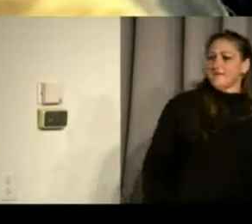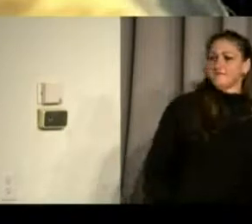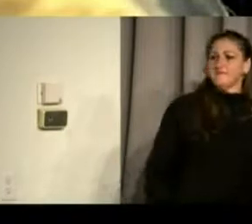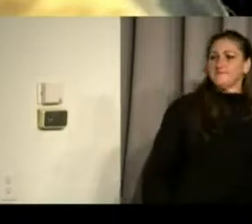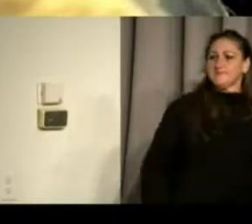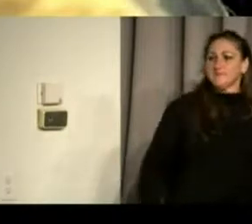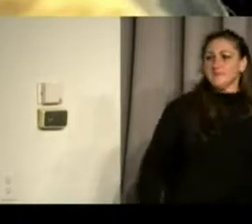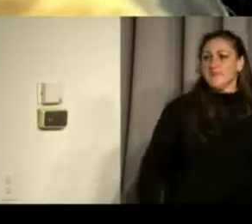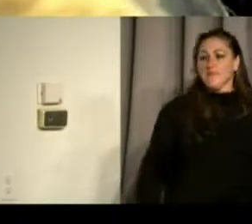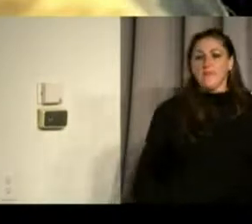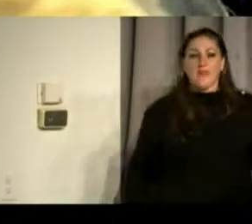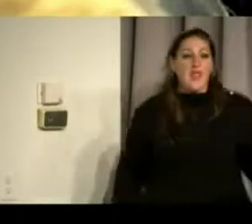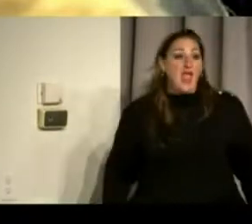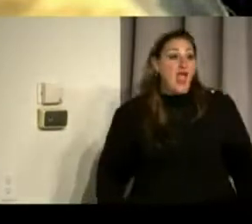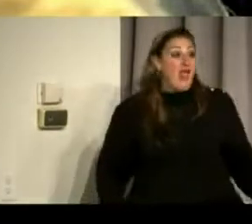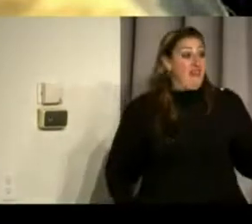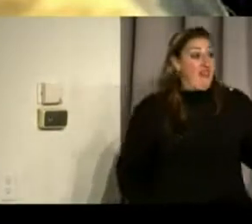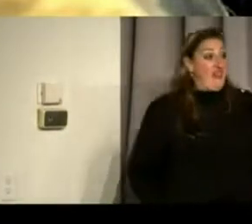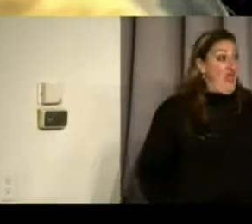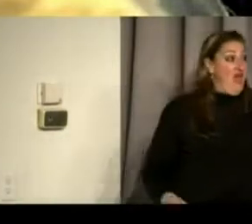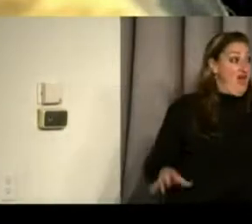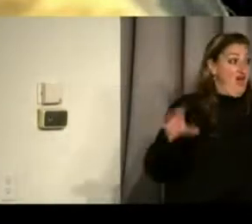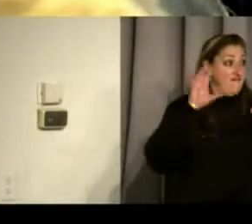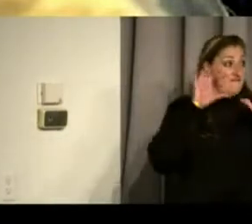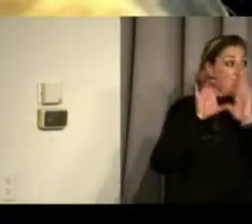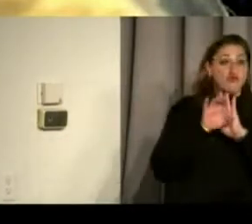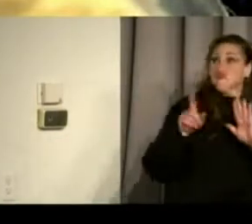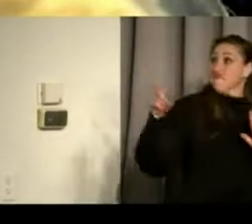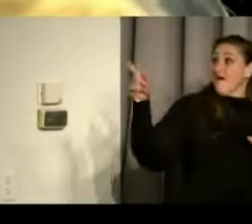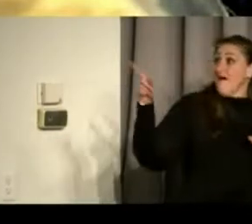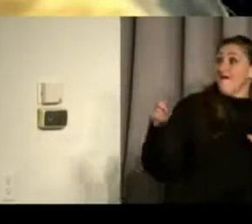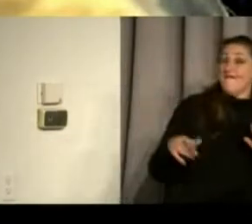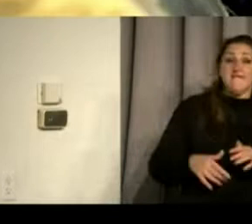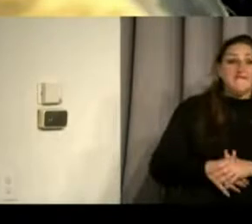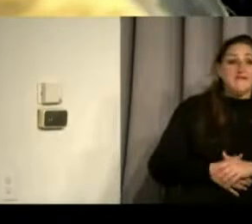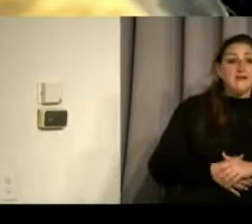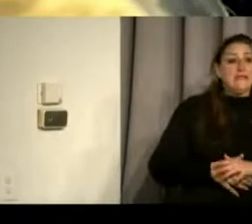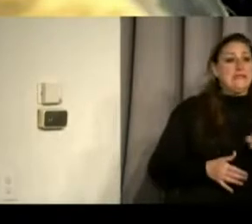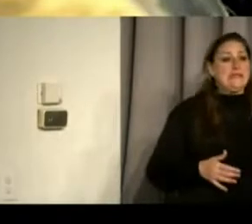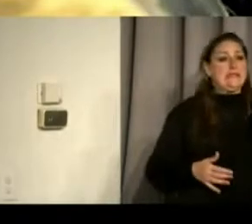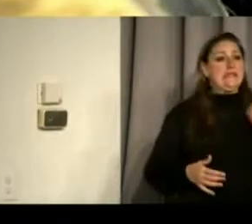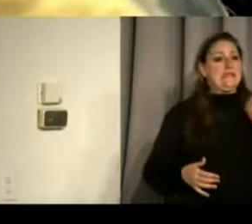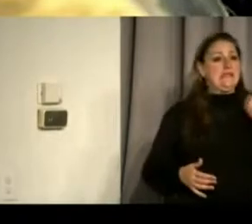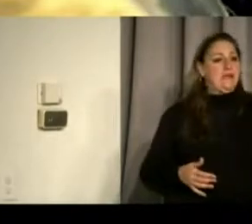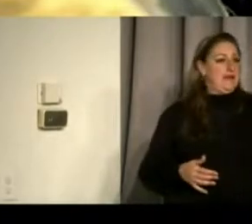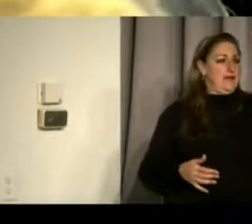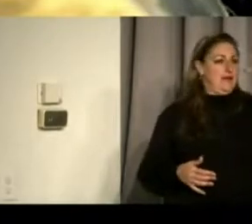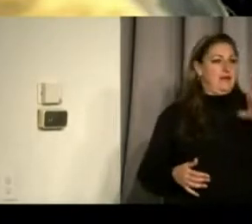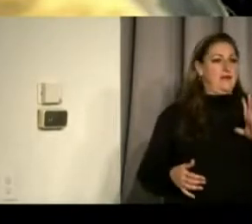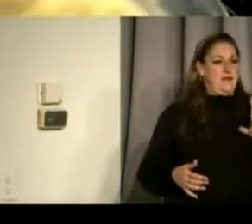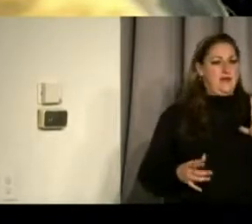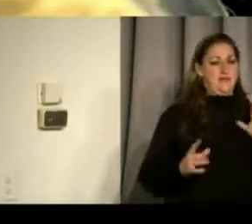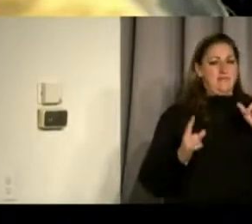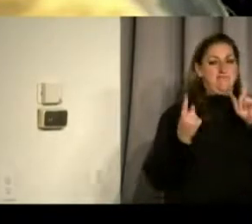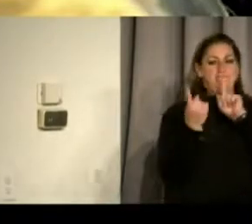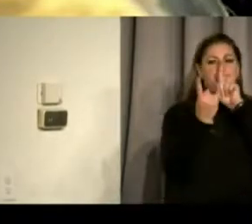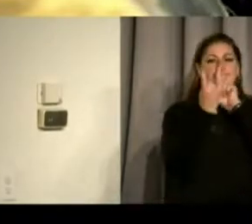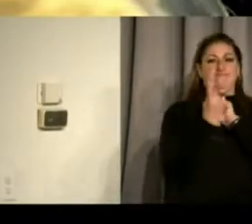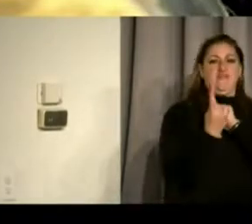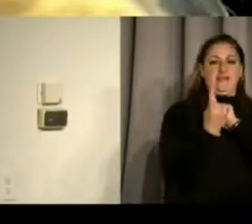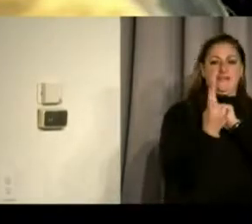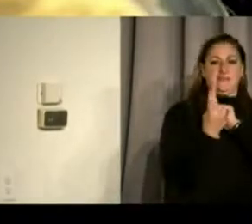The circumstances in that photograph is that the young man that is facing me at that